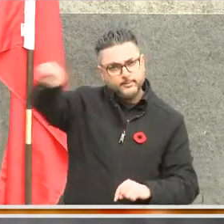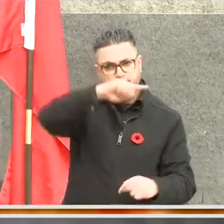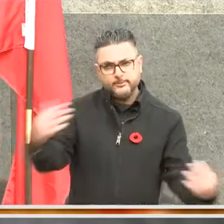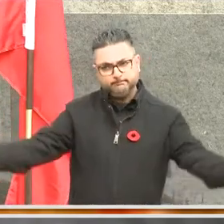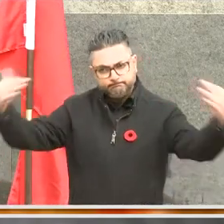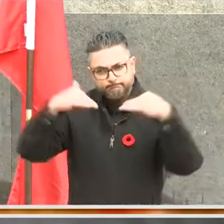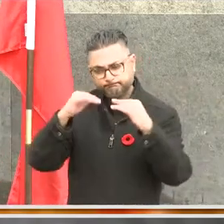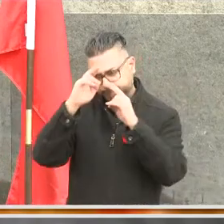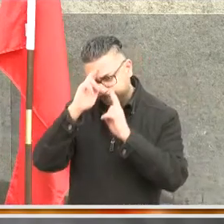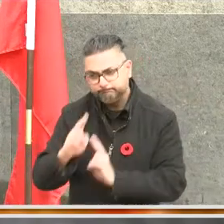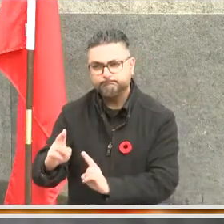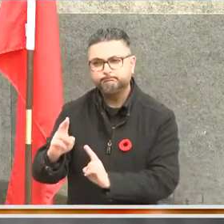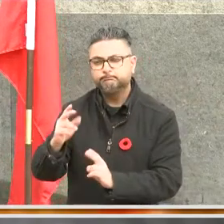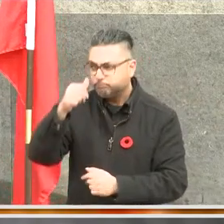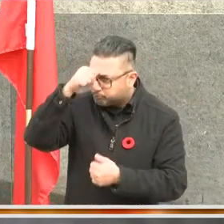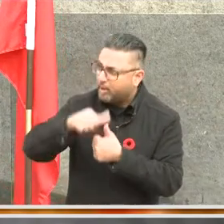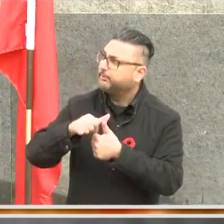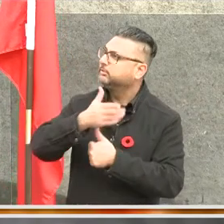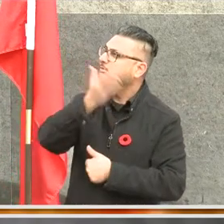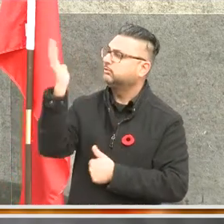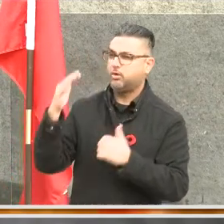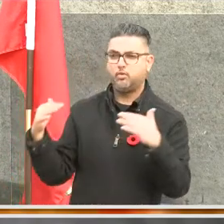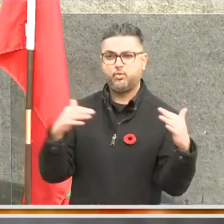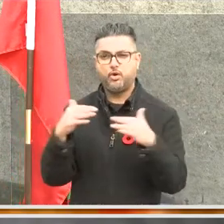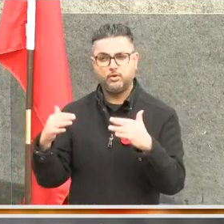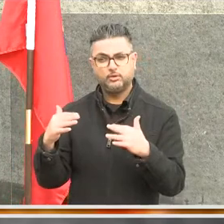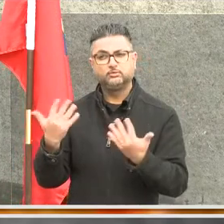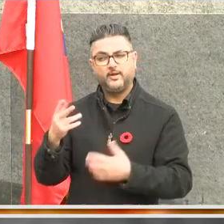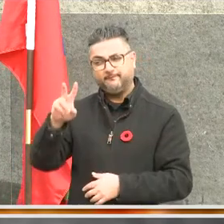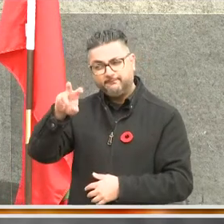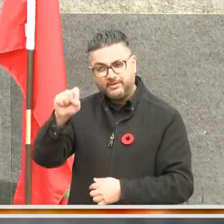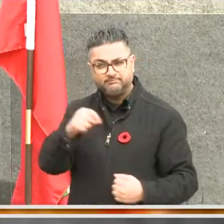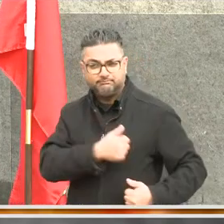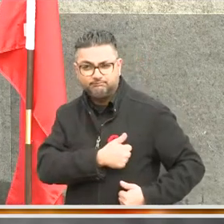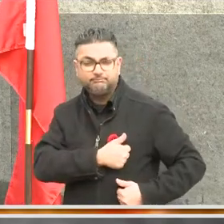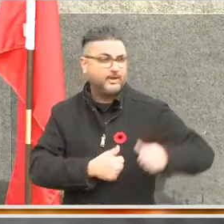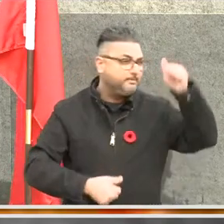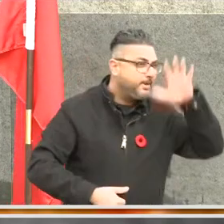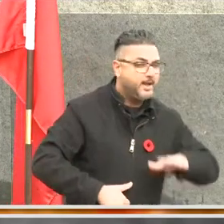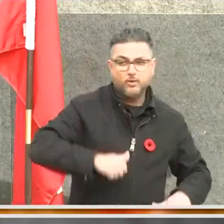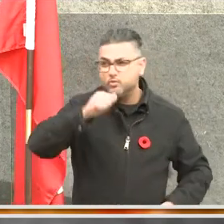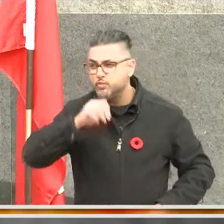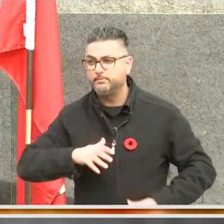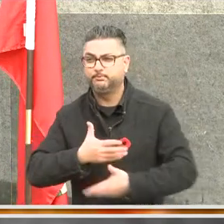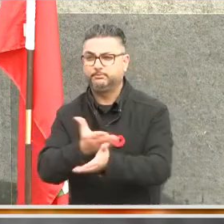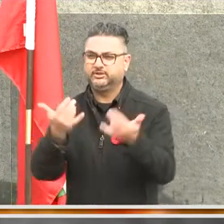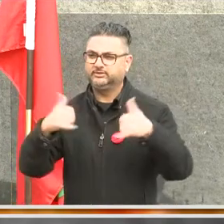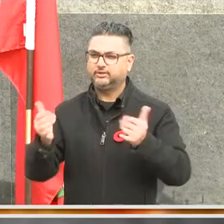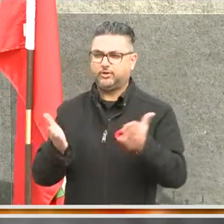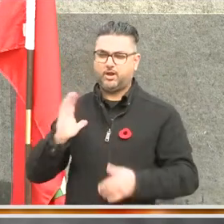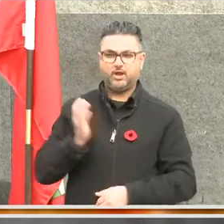our veterans, and to those men and women who continue to serve our great country, lest we forget.